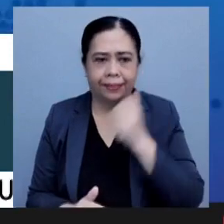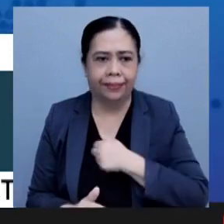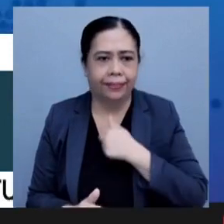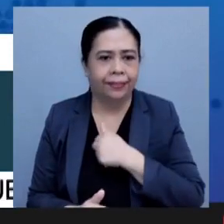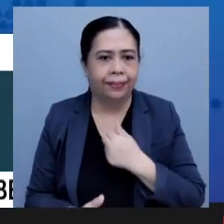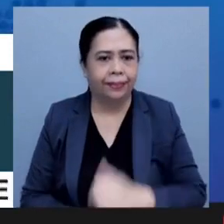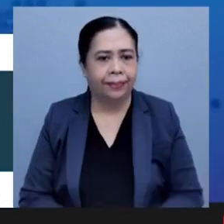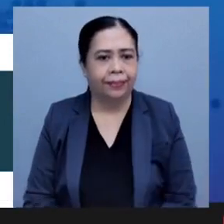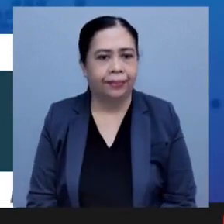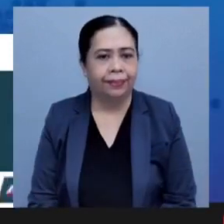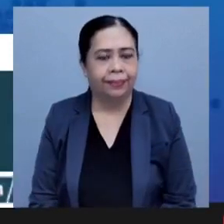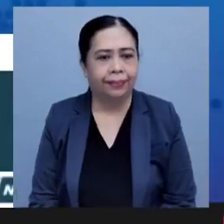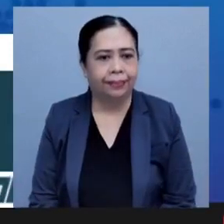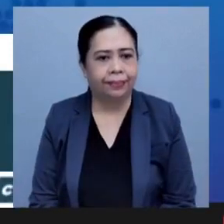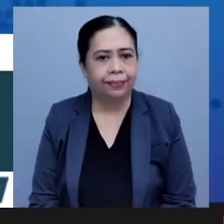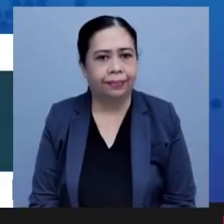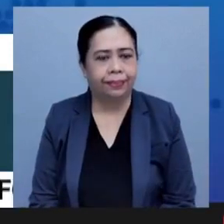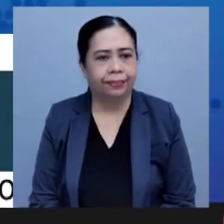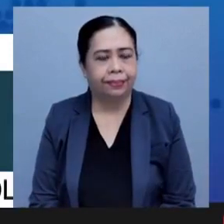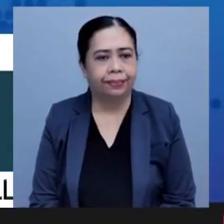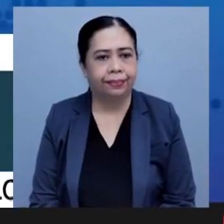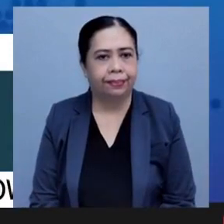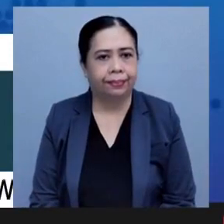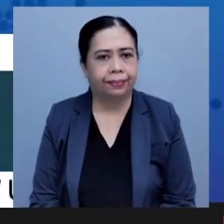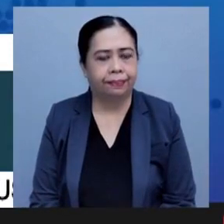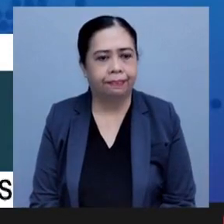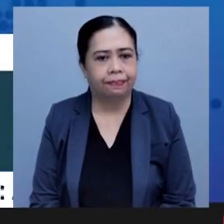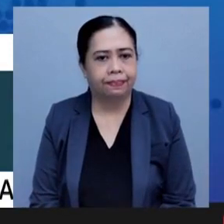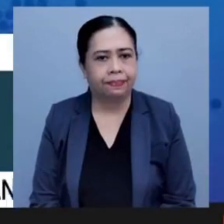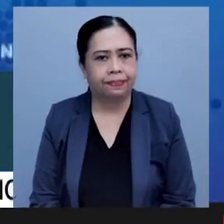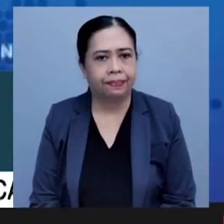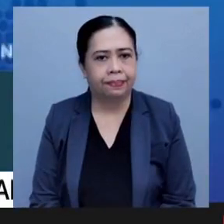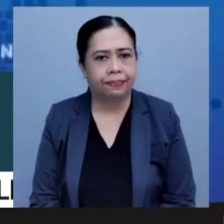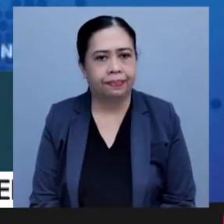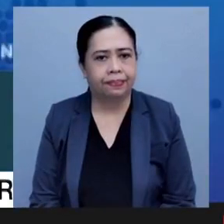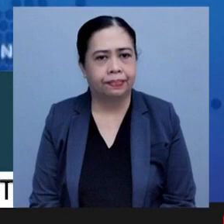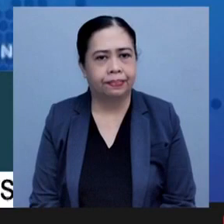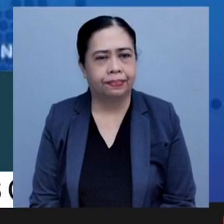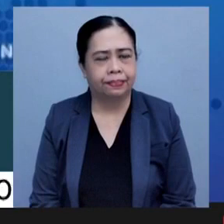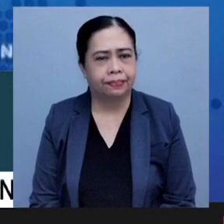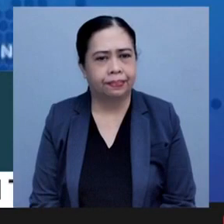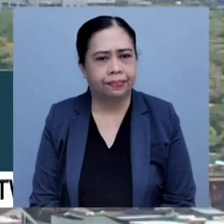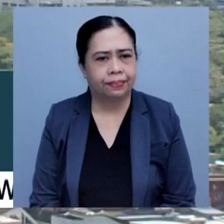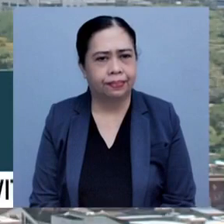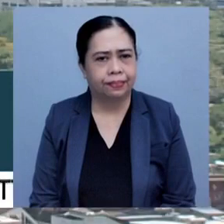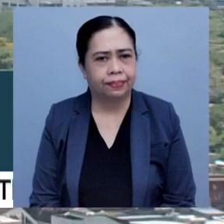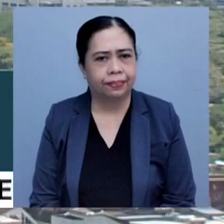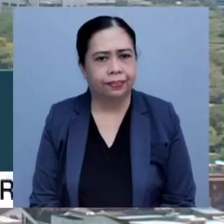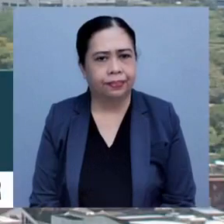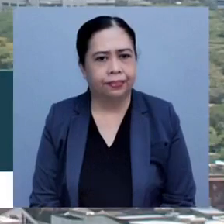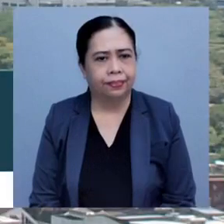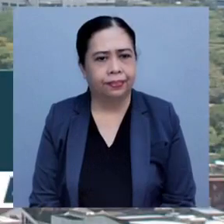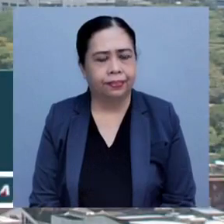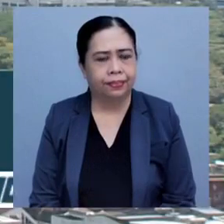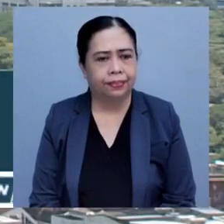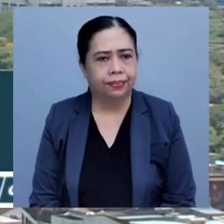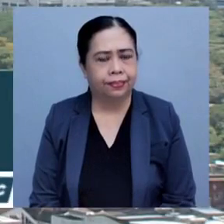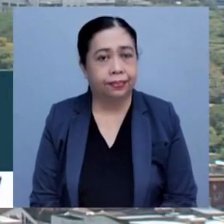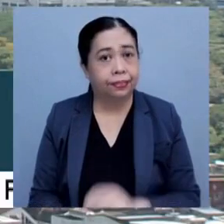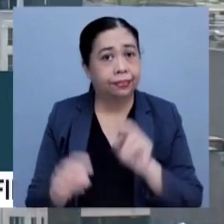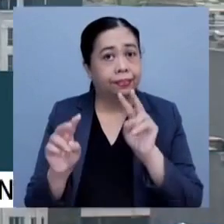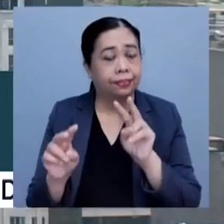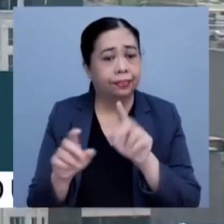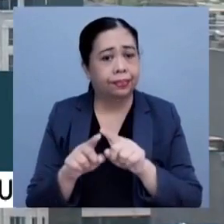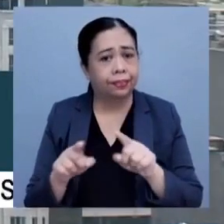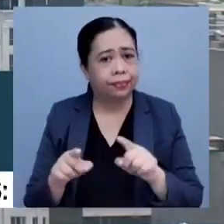And also, a lot of Filipinos work abroad and send their remittances back. The forecast is also